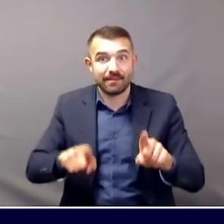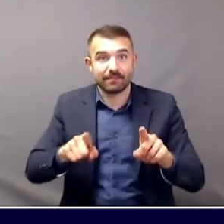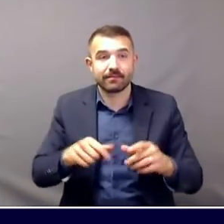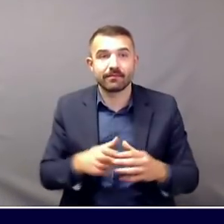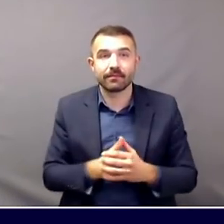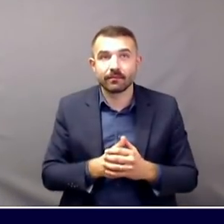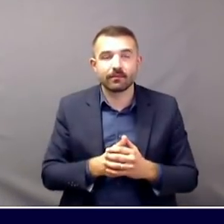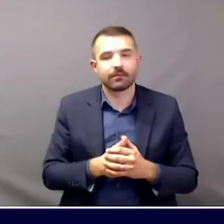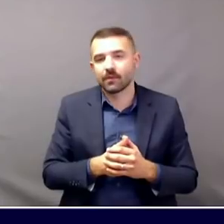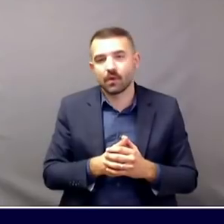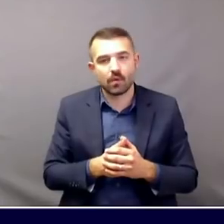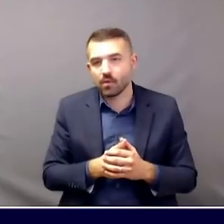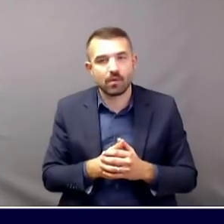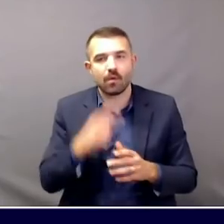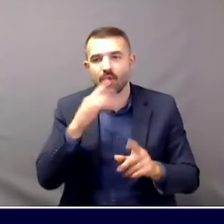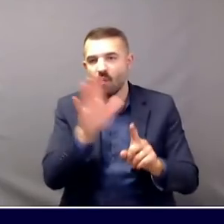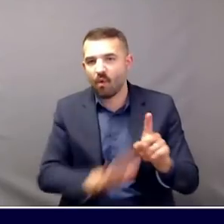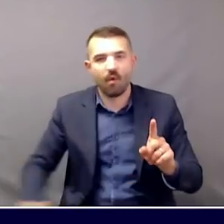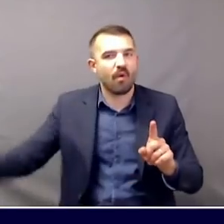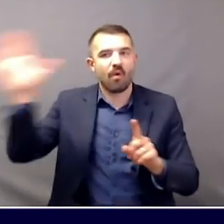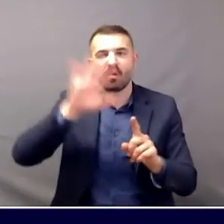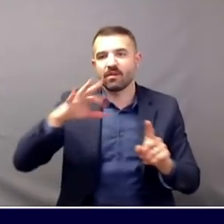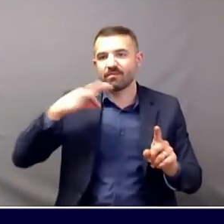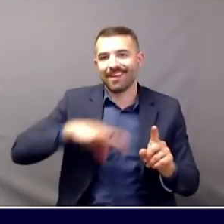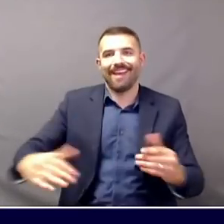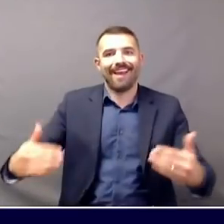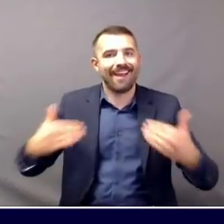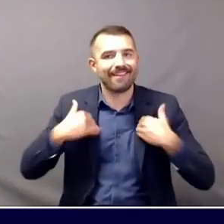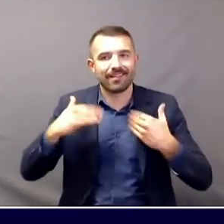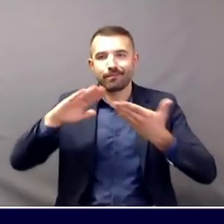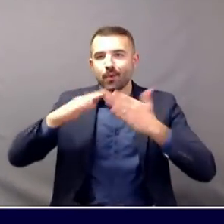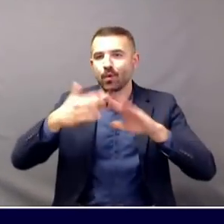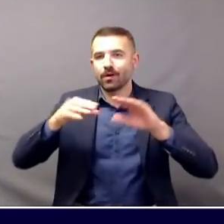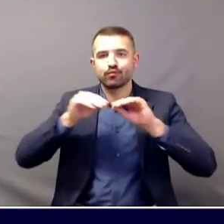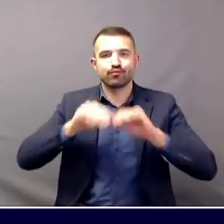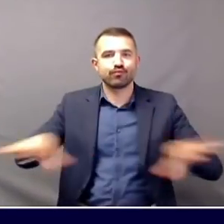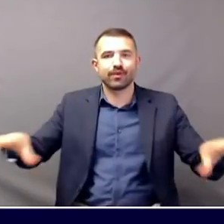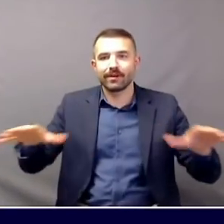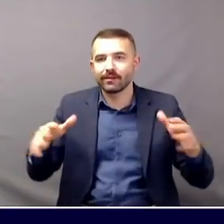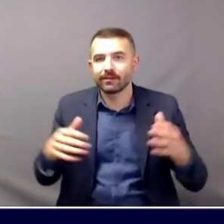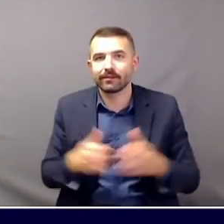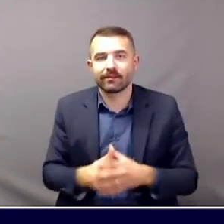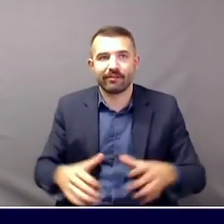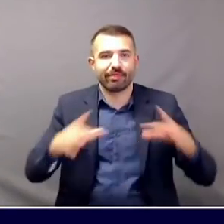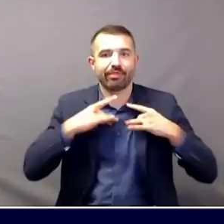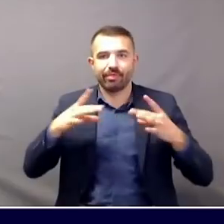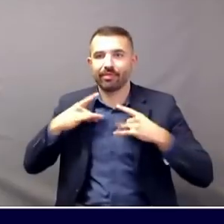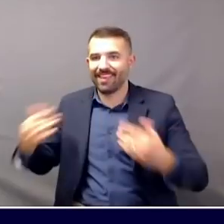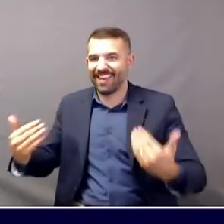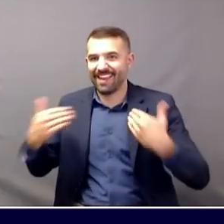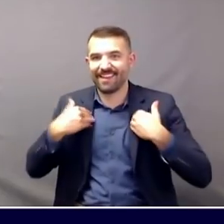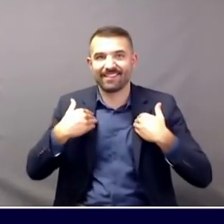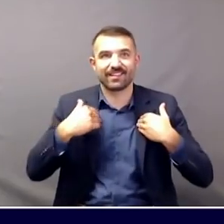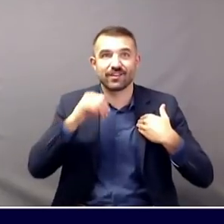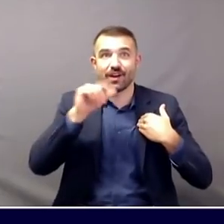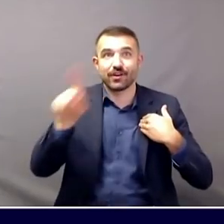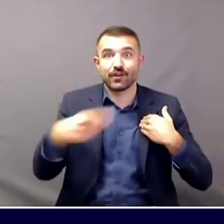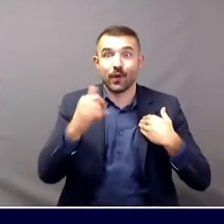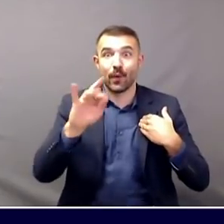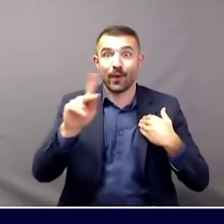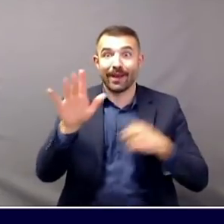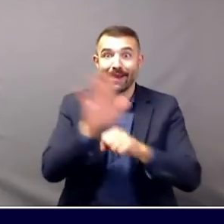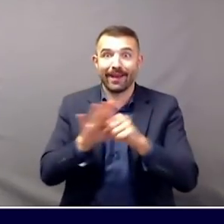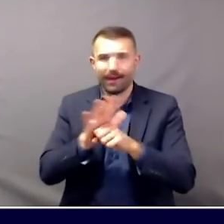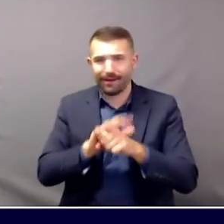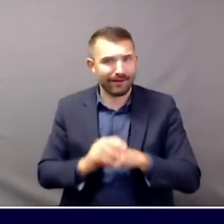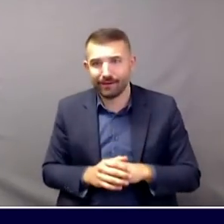on MDI. It's not just in your county. It's not just in your neighbor's county. It's not just in your uncle's county. It is every